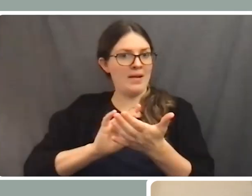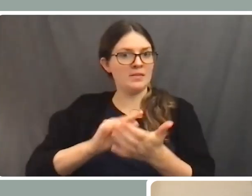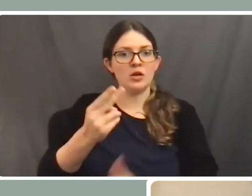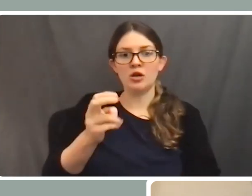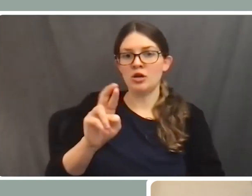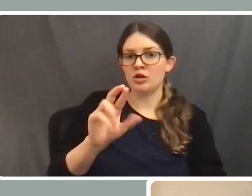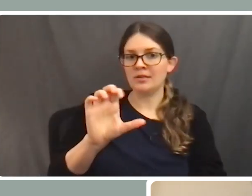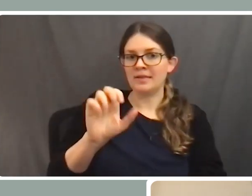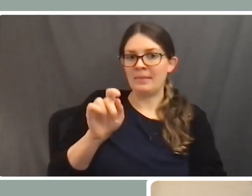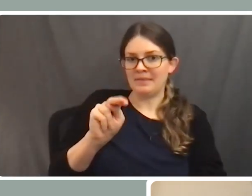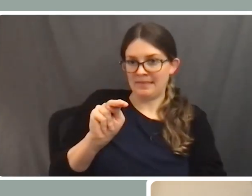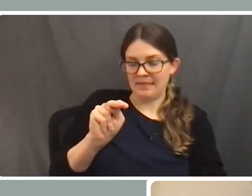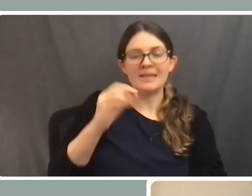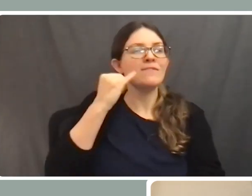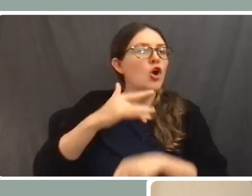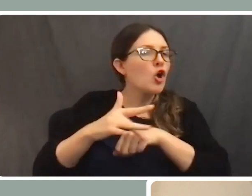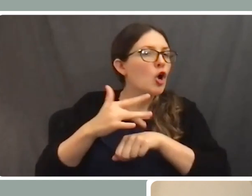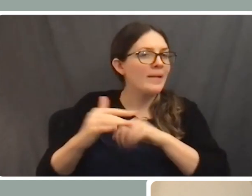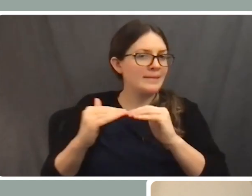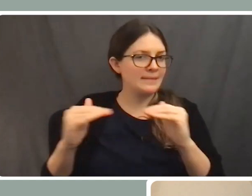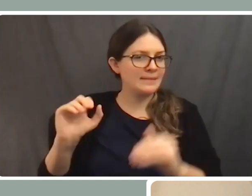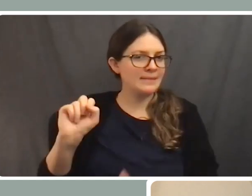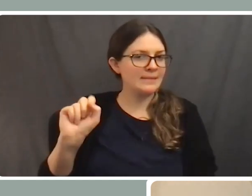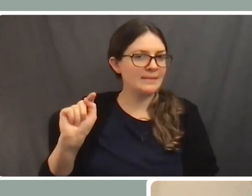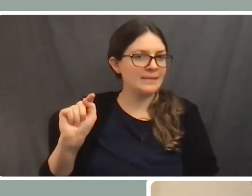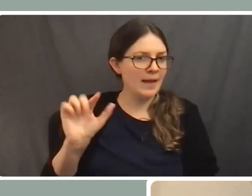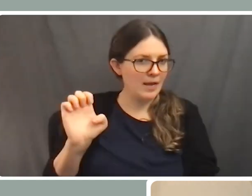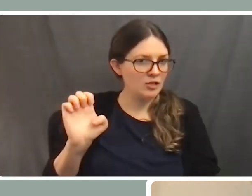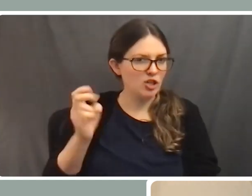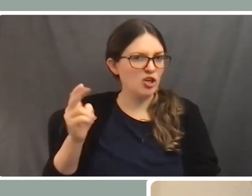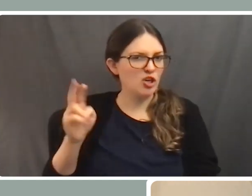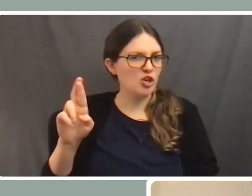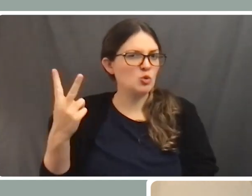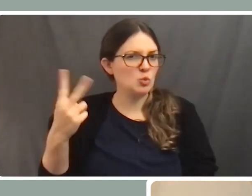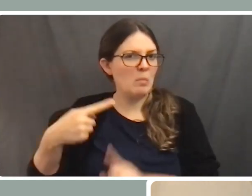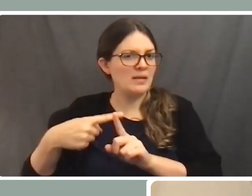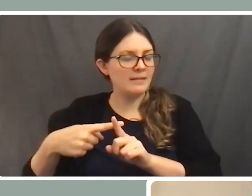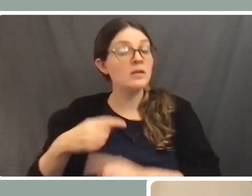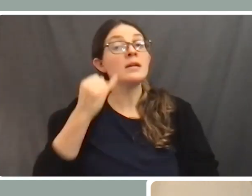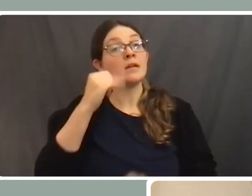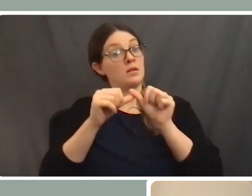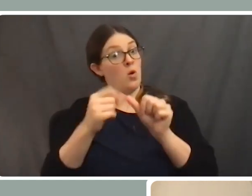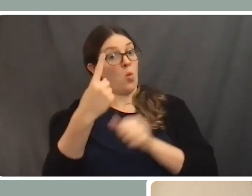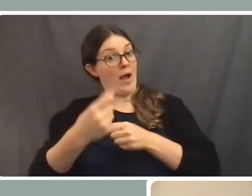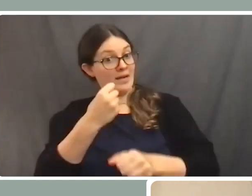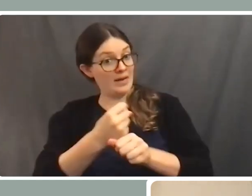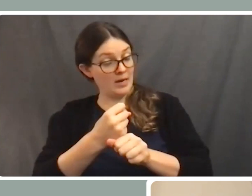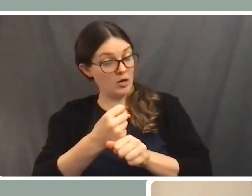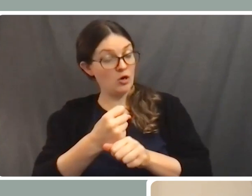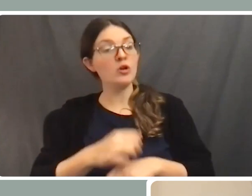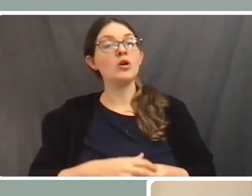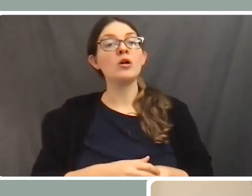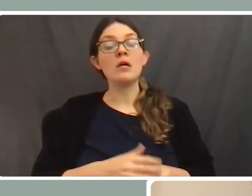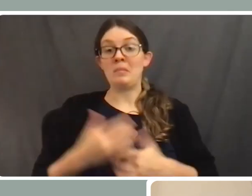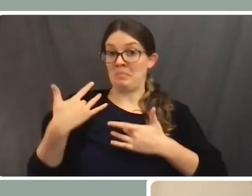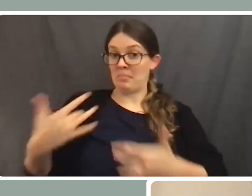stage HER2-positive breast cancer, we know that in women who are getting Herceptin for that duration of time, in the overall